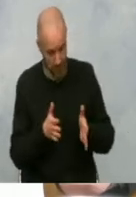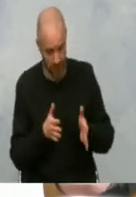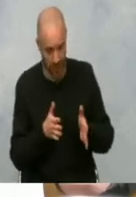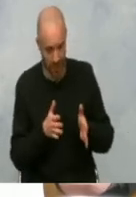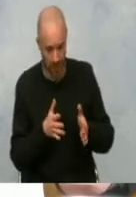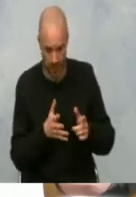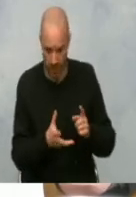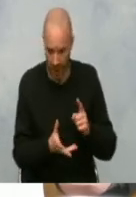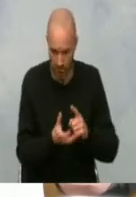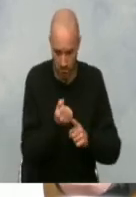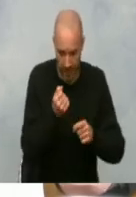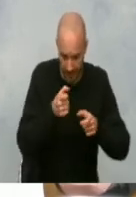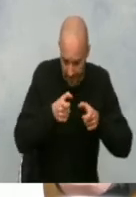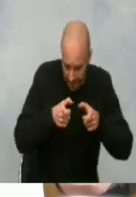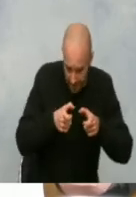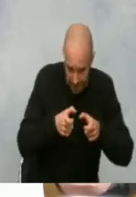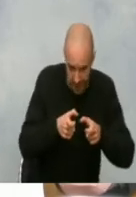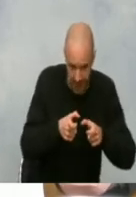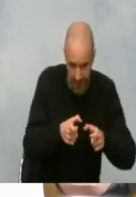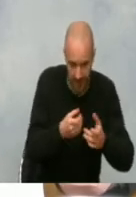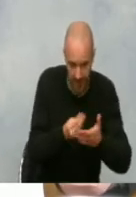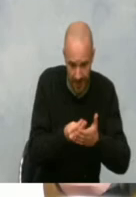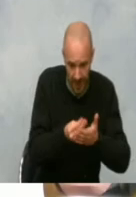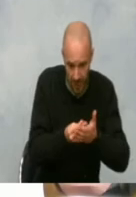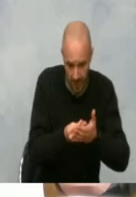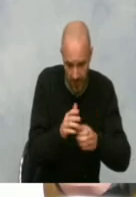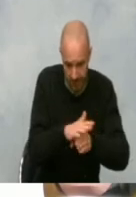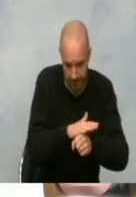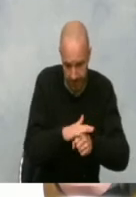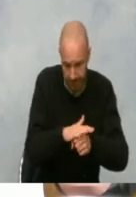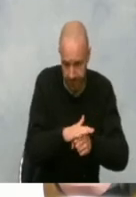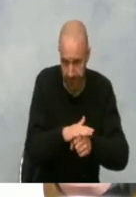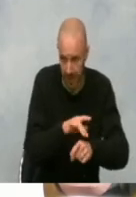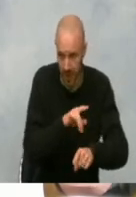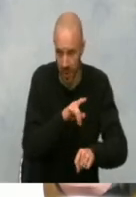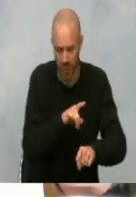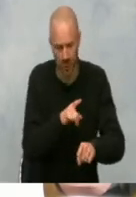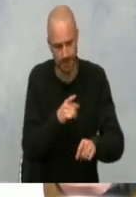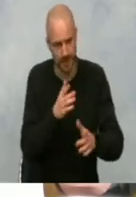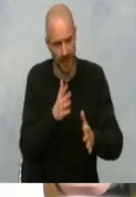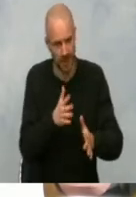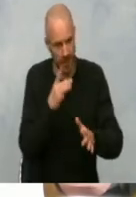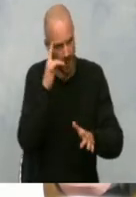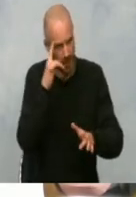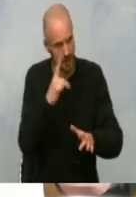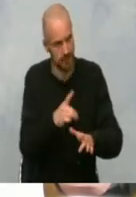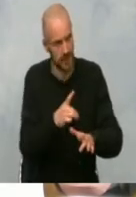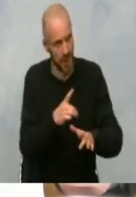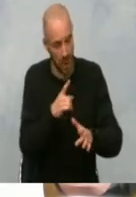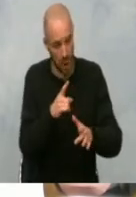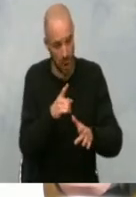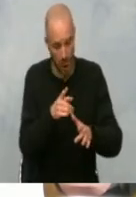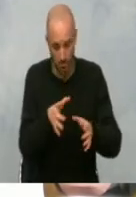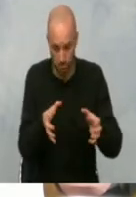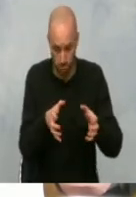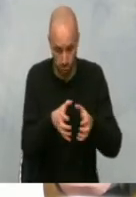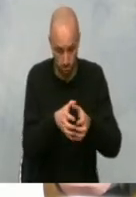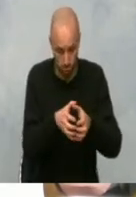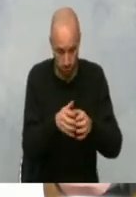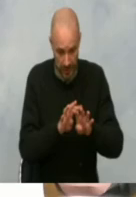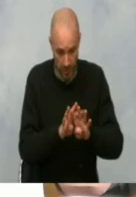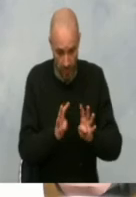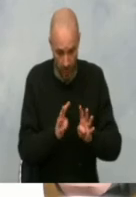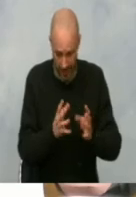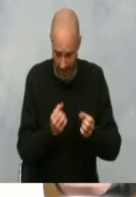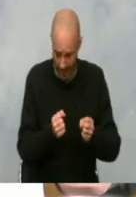and to achieve a sustainable financial position. So it's just noting the fact that the Trust Board has got that